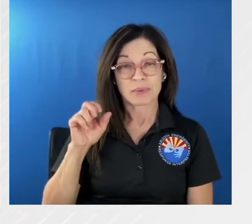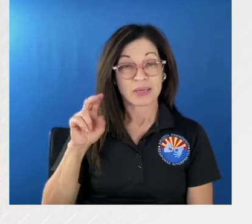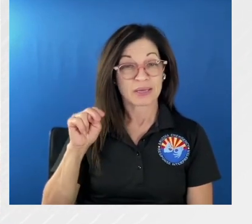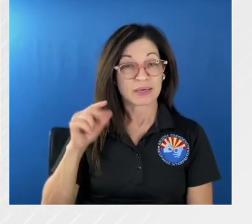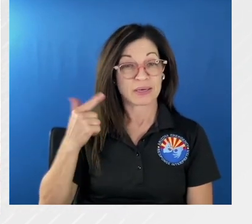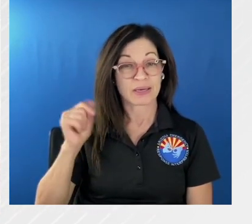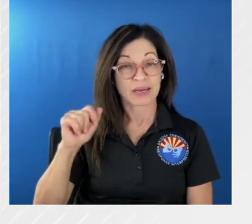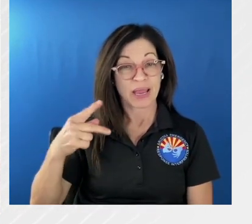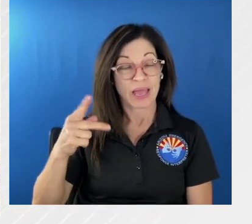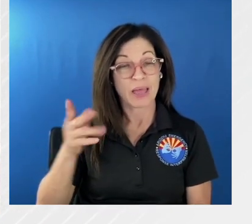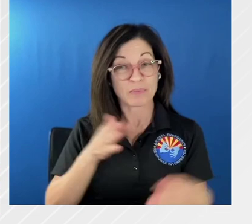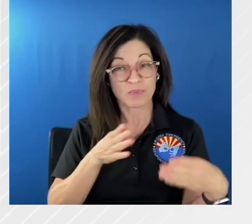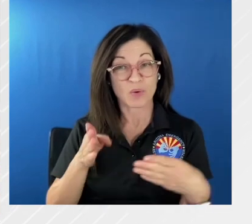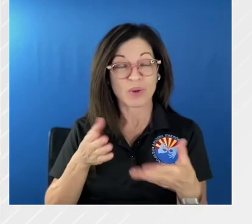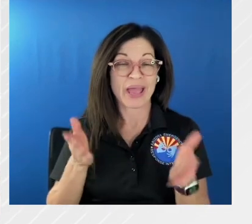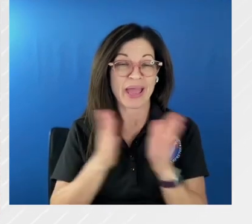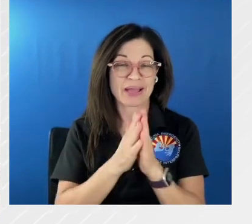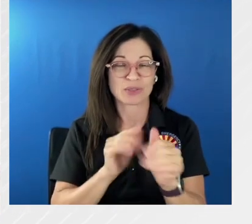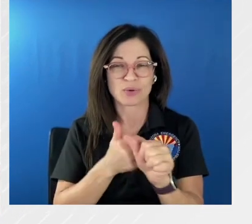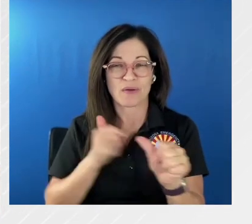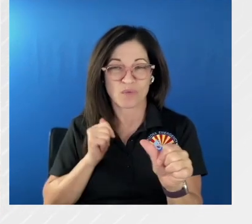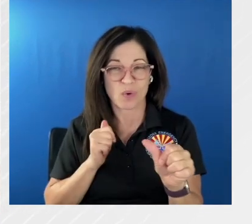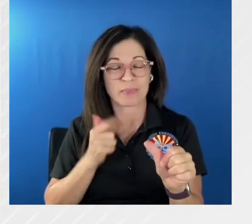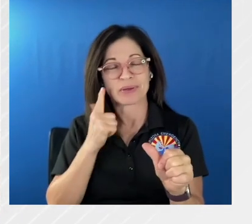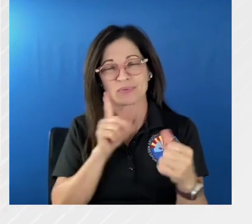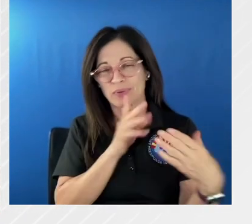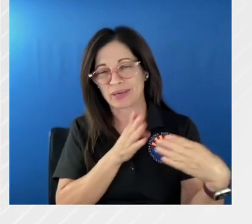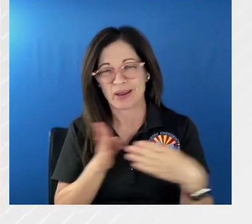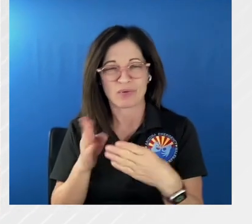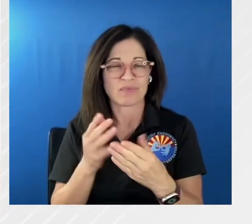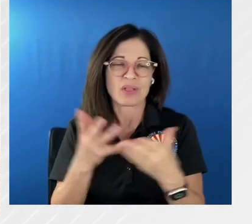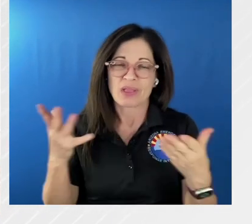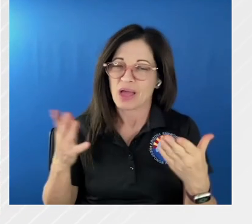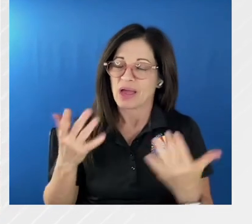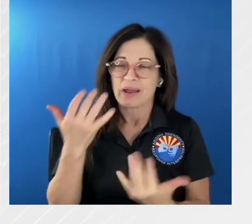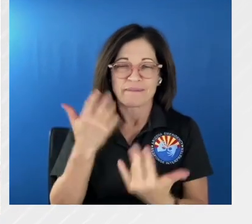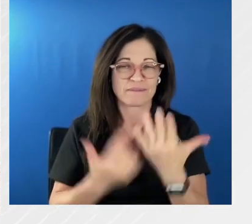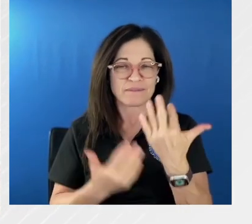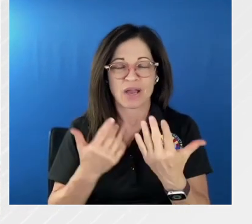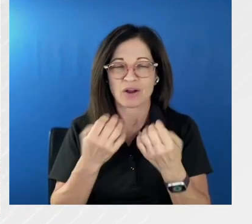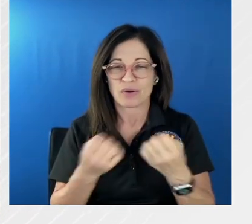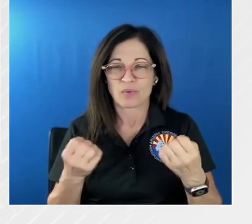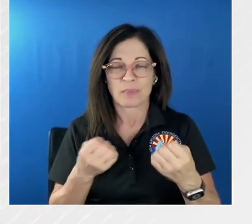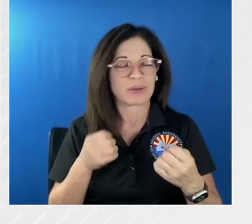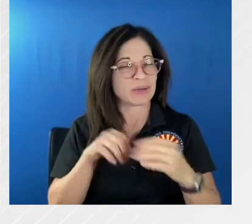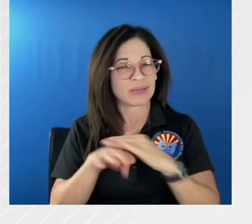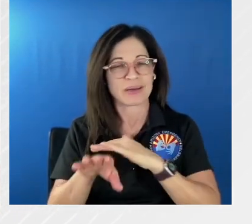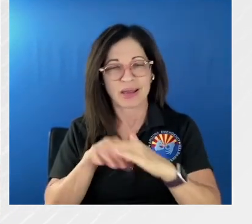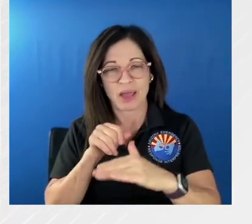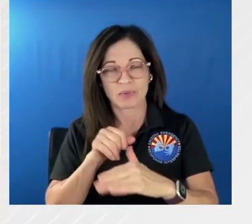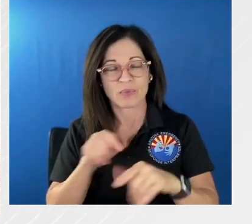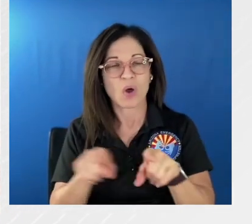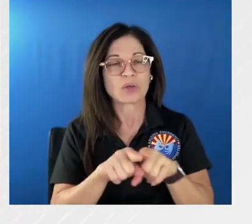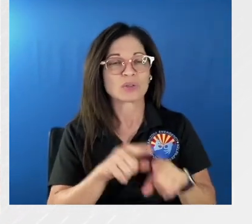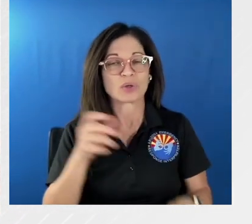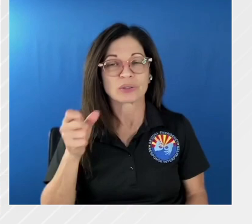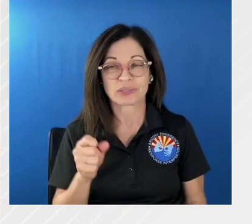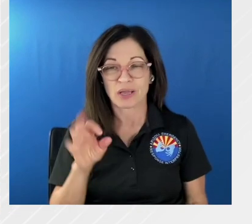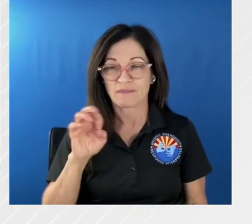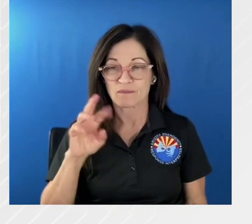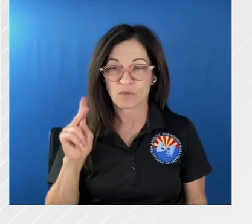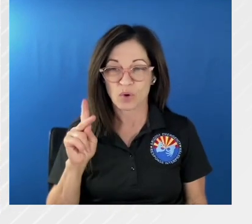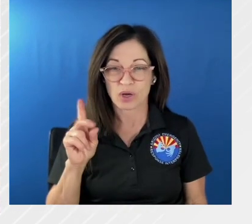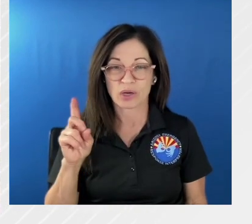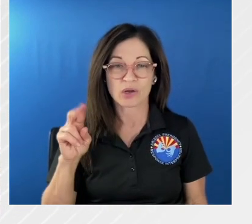ask that you try to stay out of there because it's pretty narrow we have a lot of fire equipment coming out of there in and out of there also on the south fork drive road on the very